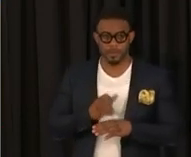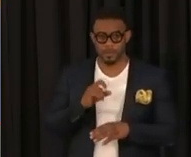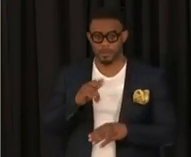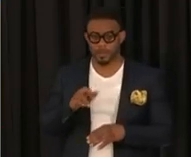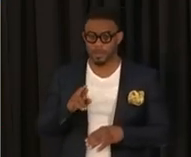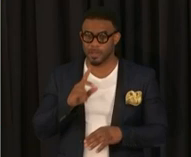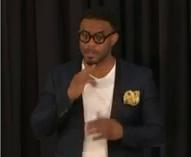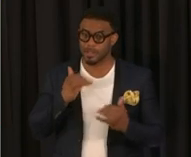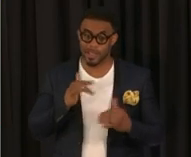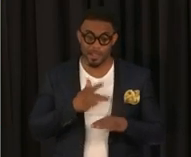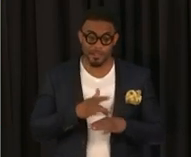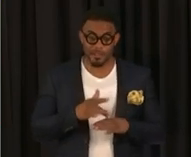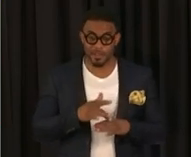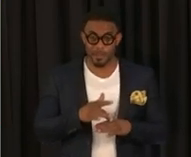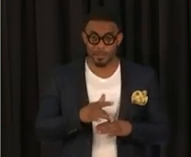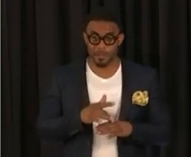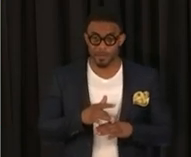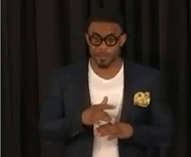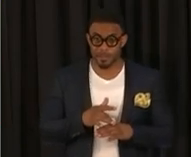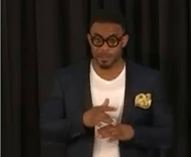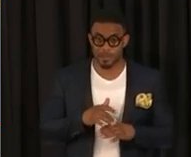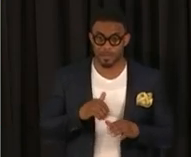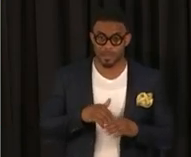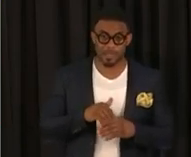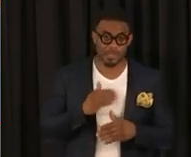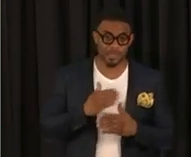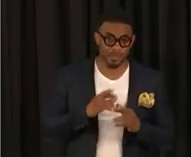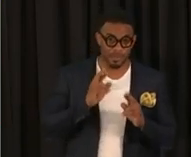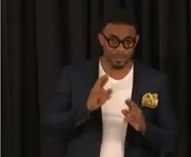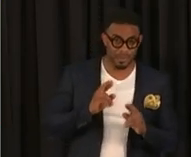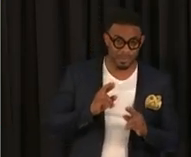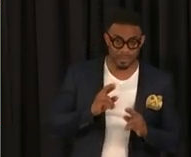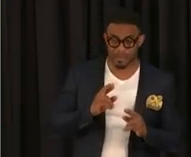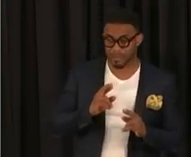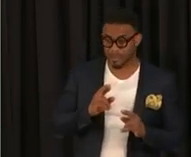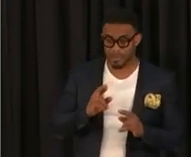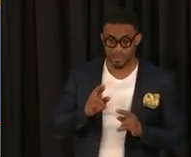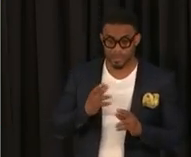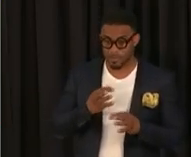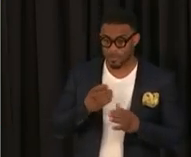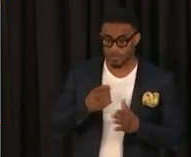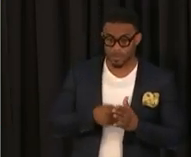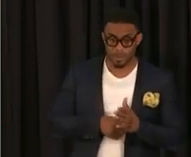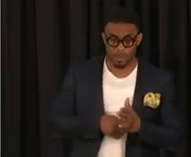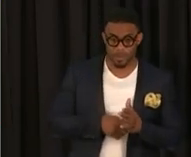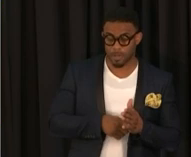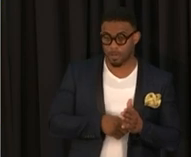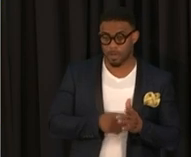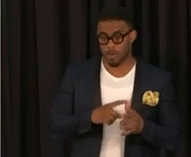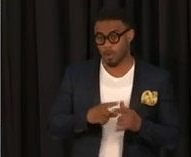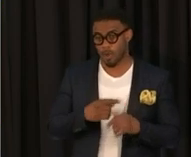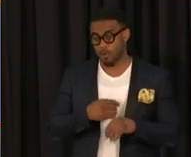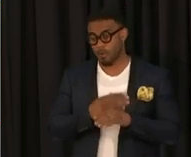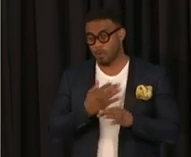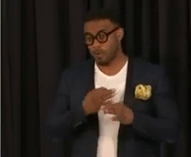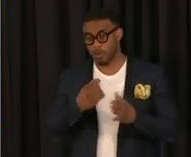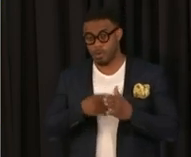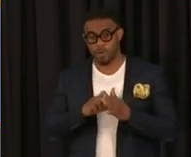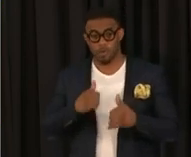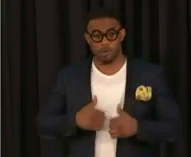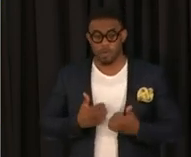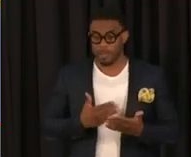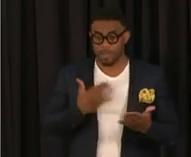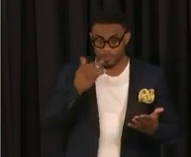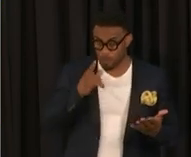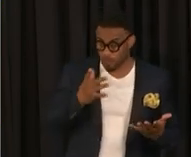install solar. Solar is now available in some respects free of charge or virtually free of charge to